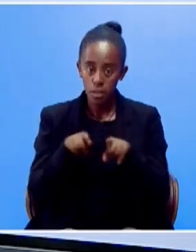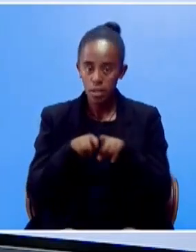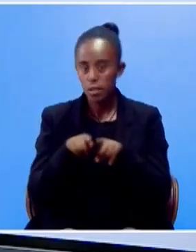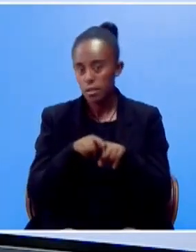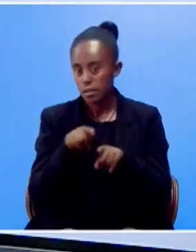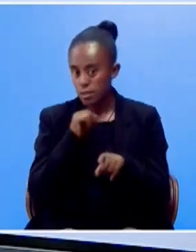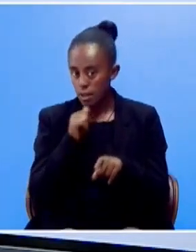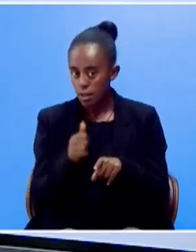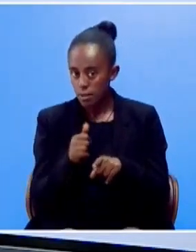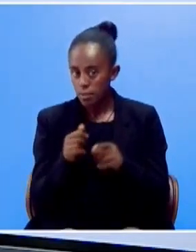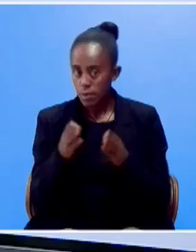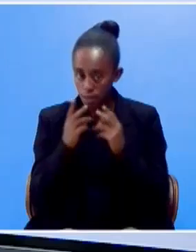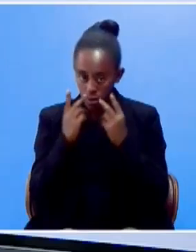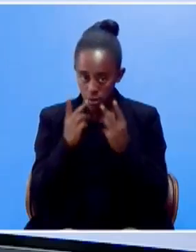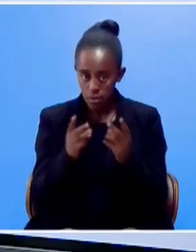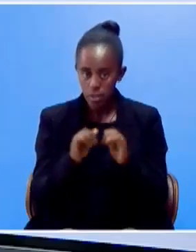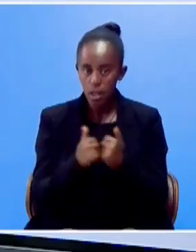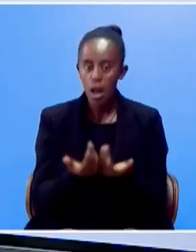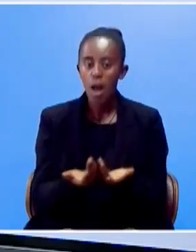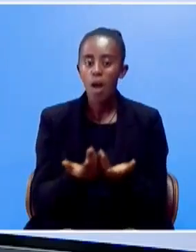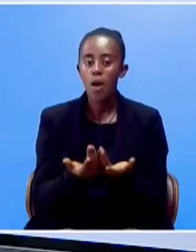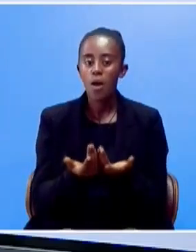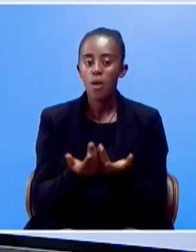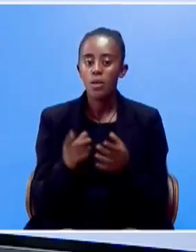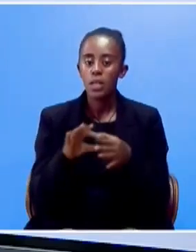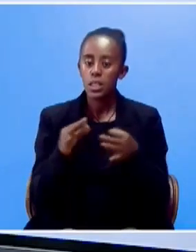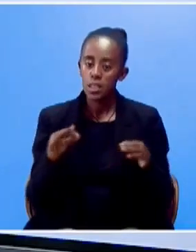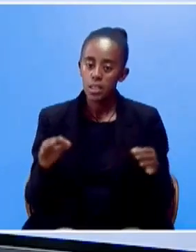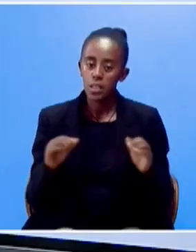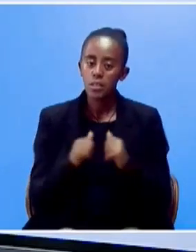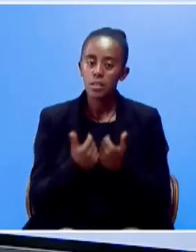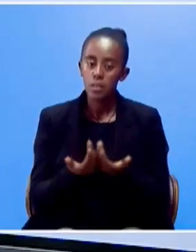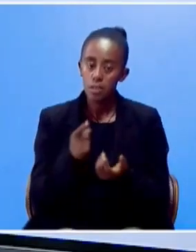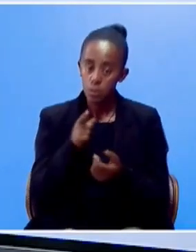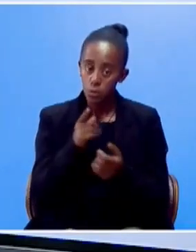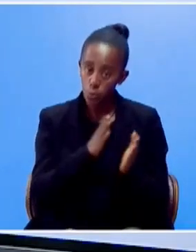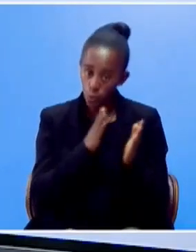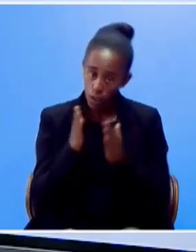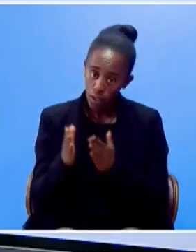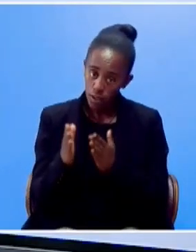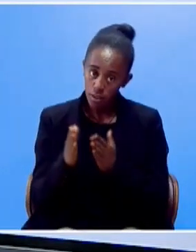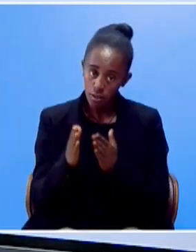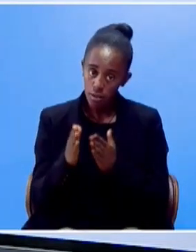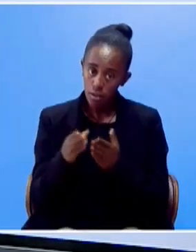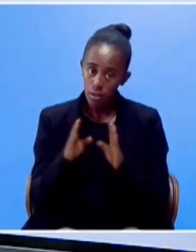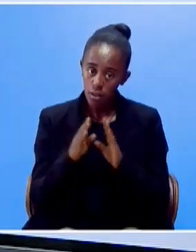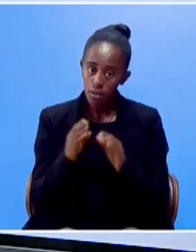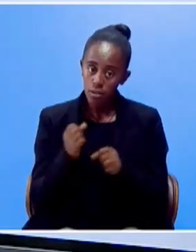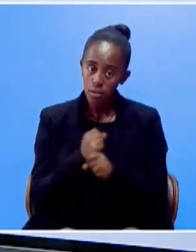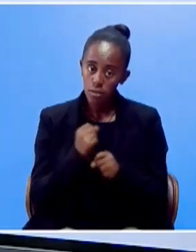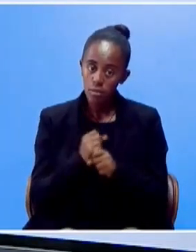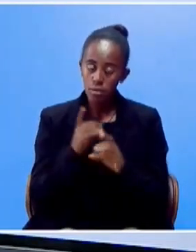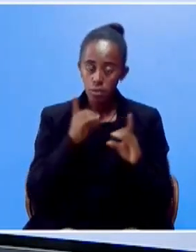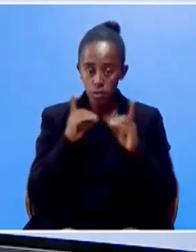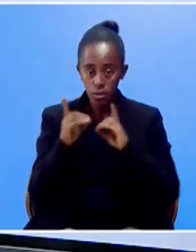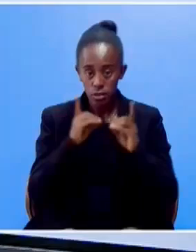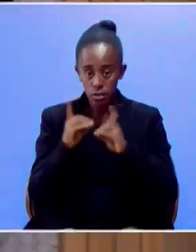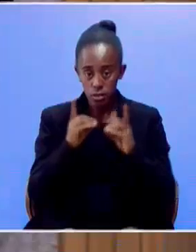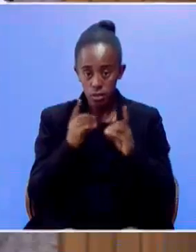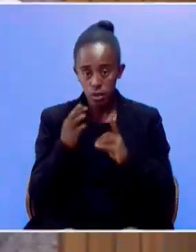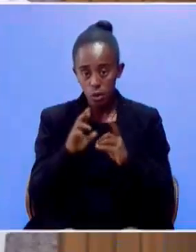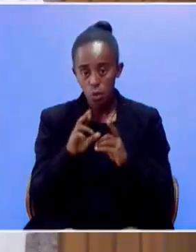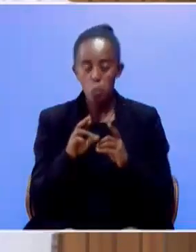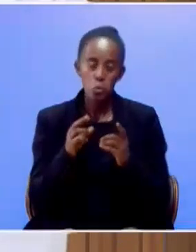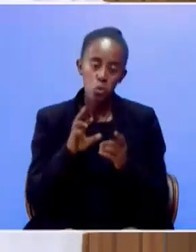disagreement. Let us see how we use them in a sentence. Are you ready? Let's make a dialogue or a role